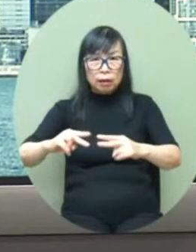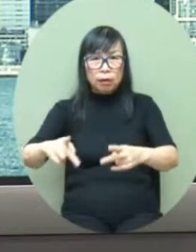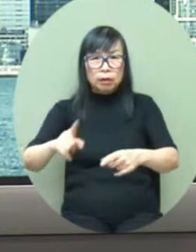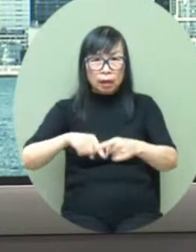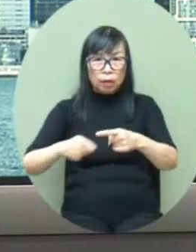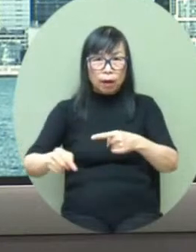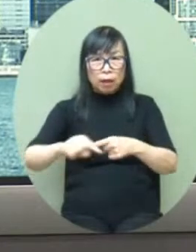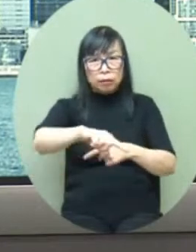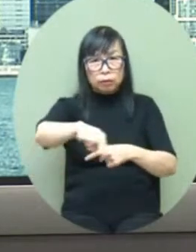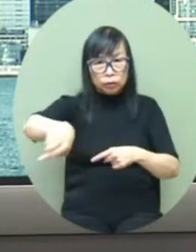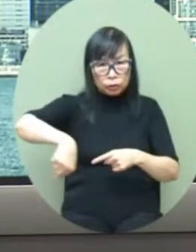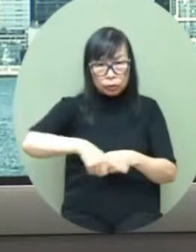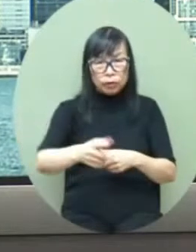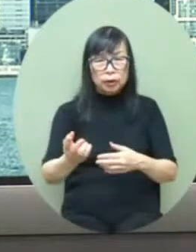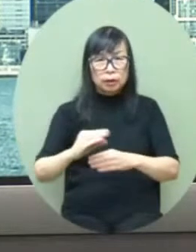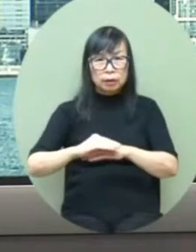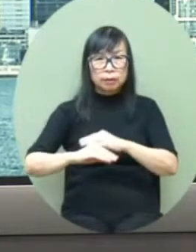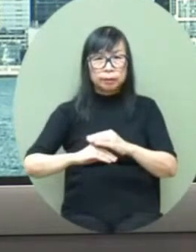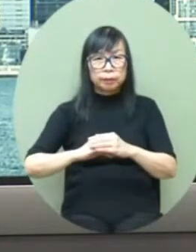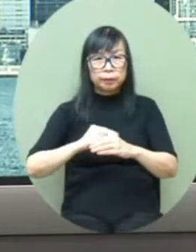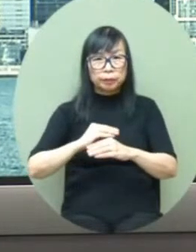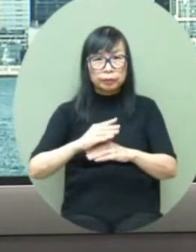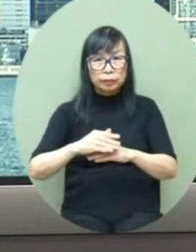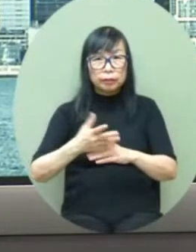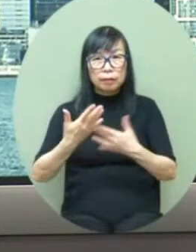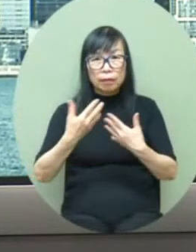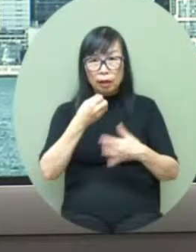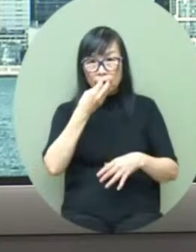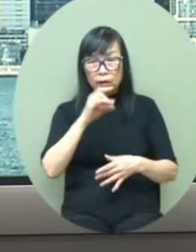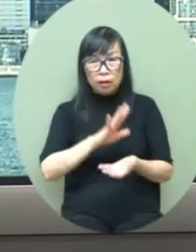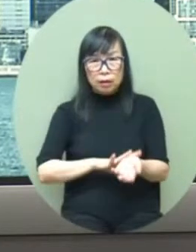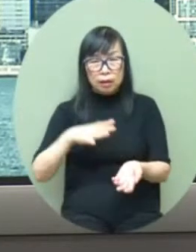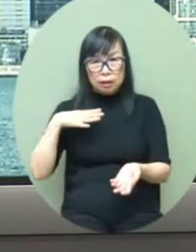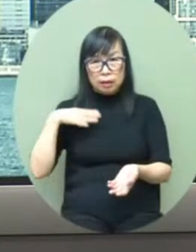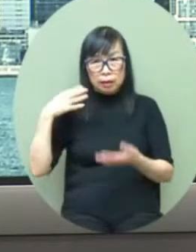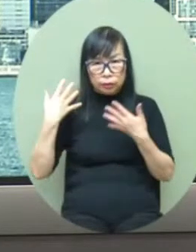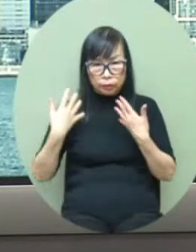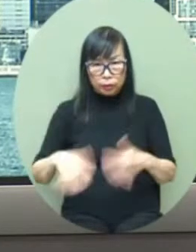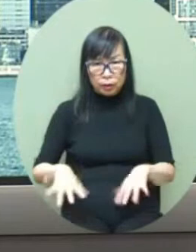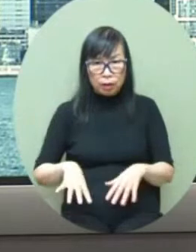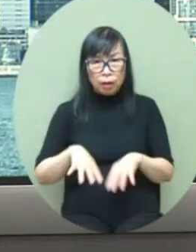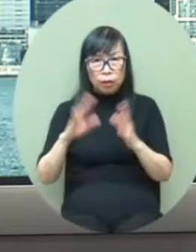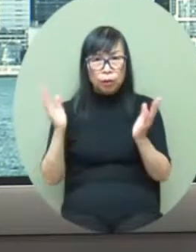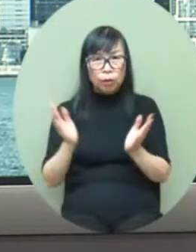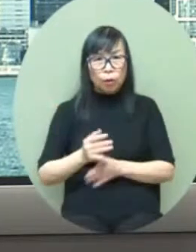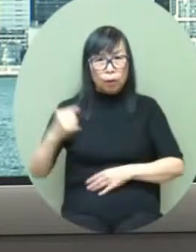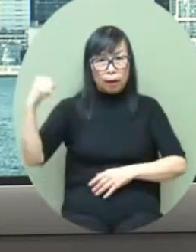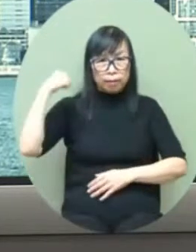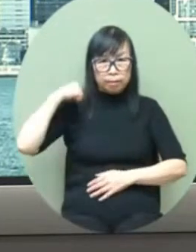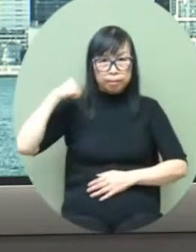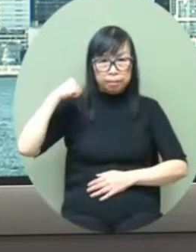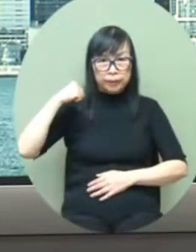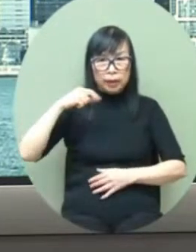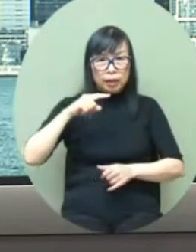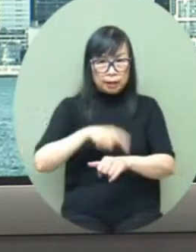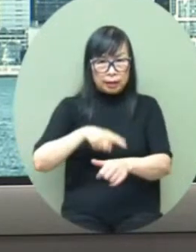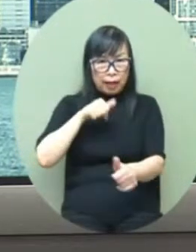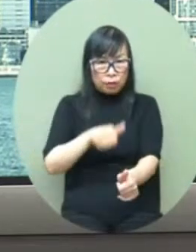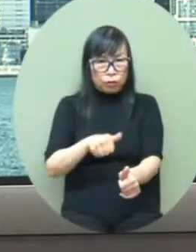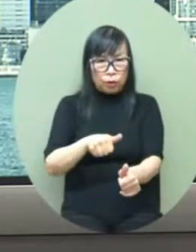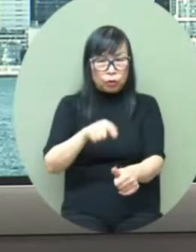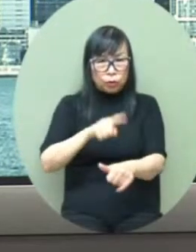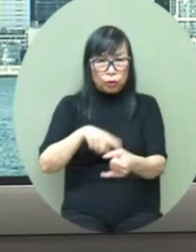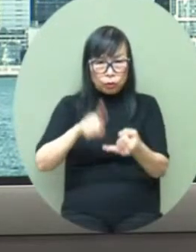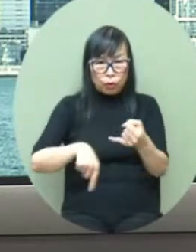will enhance efficiency, and this will at the same time promote development in the GBA. After